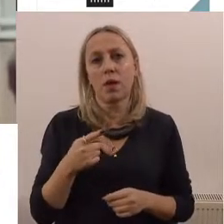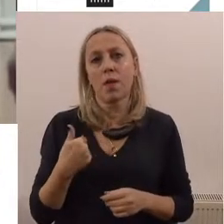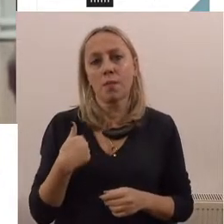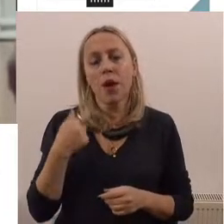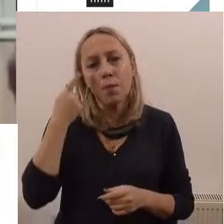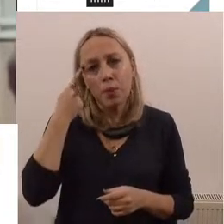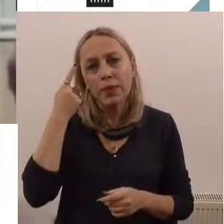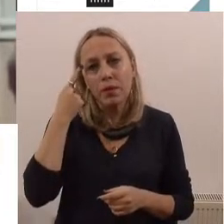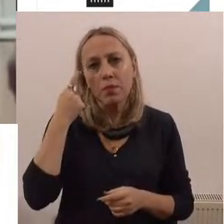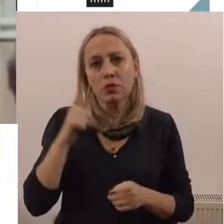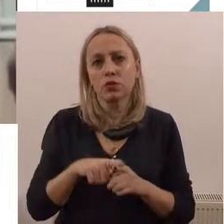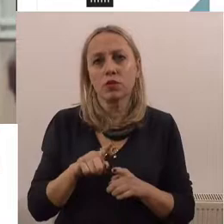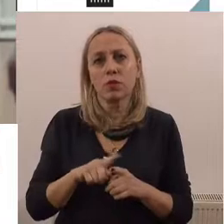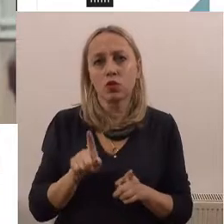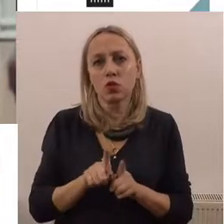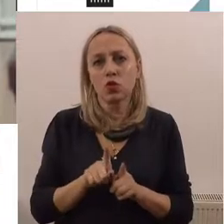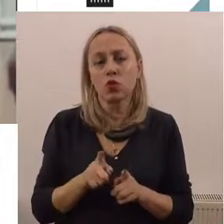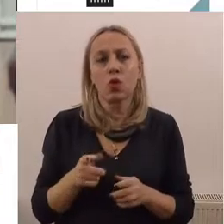So